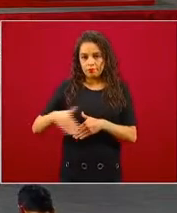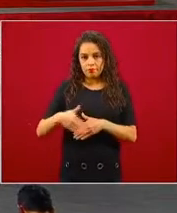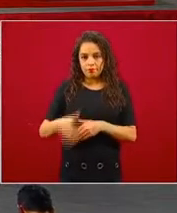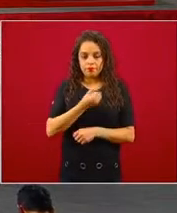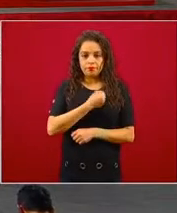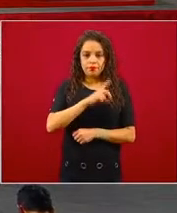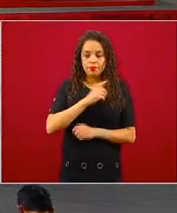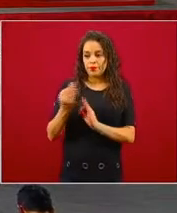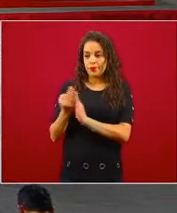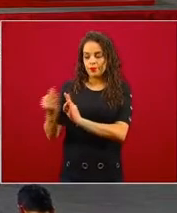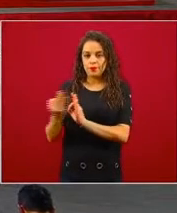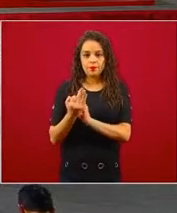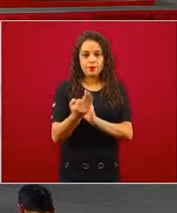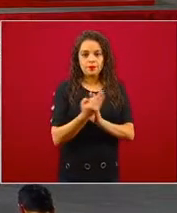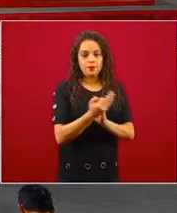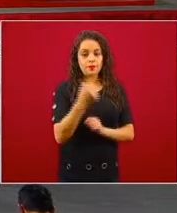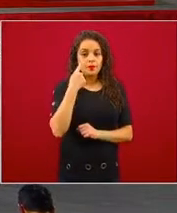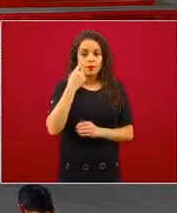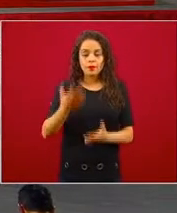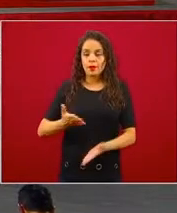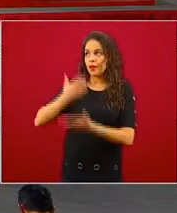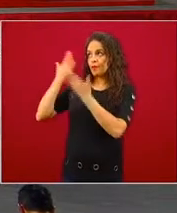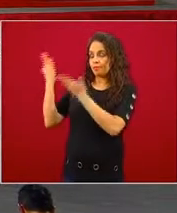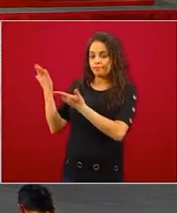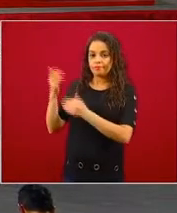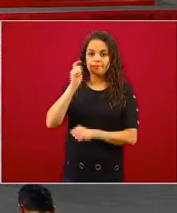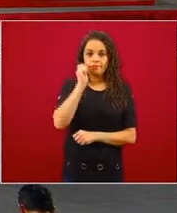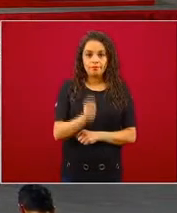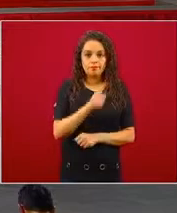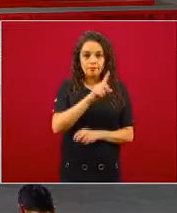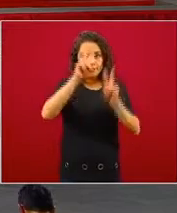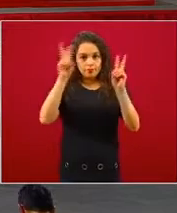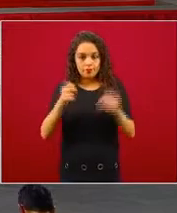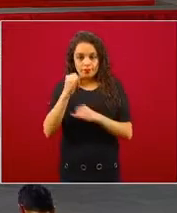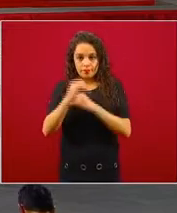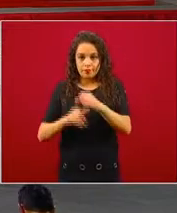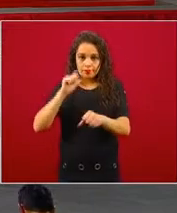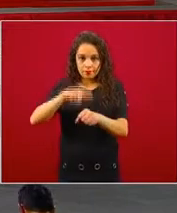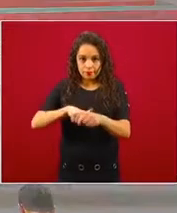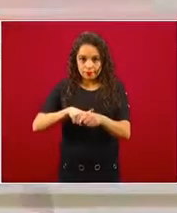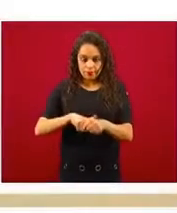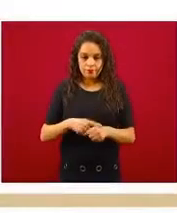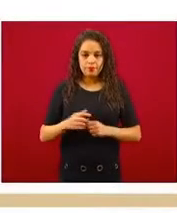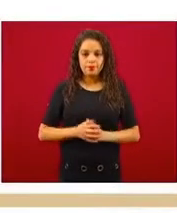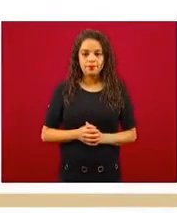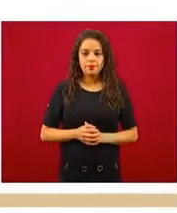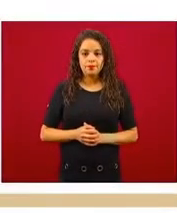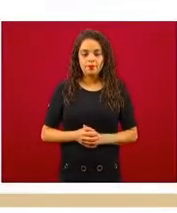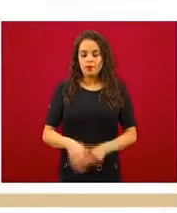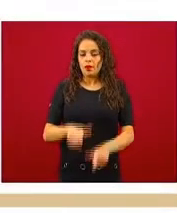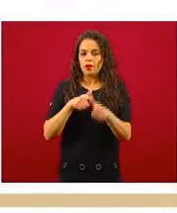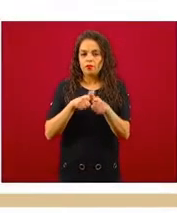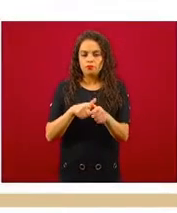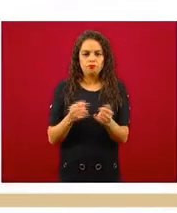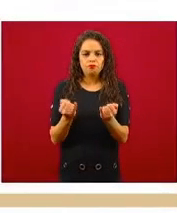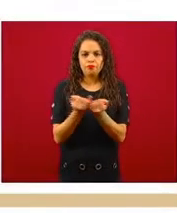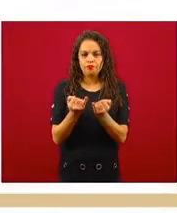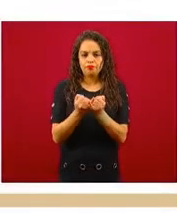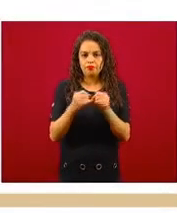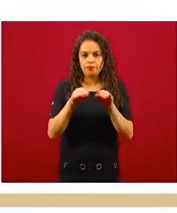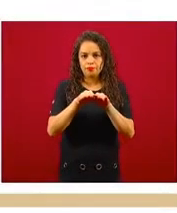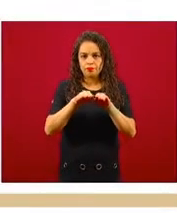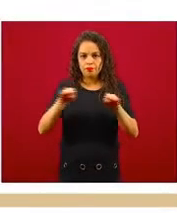We're on the 65th day of the National Safe Distancing Campaign. Let's look at an update of the international